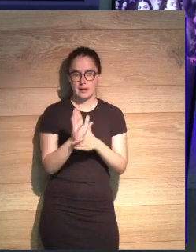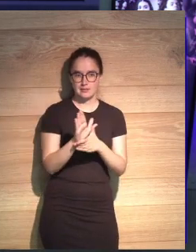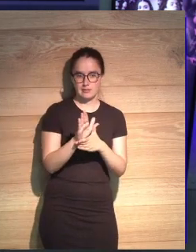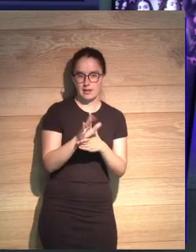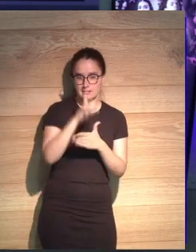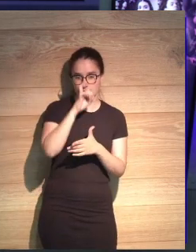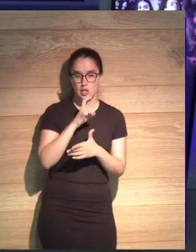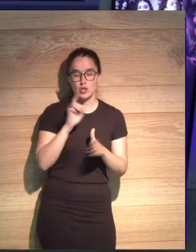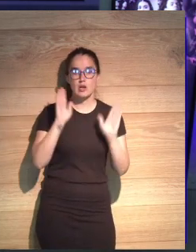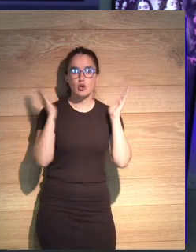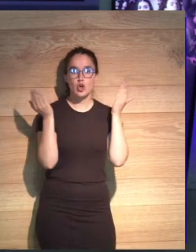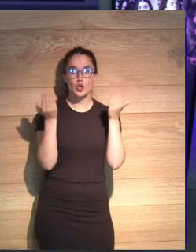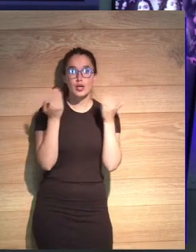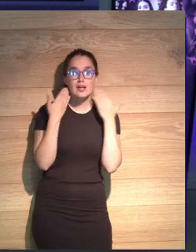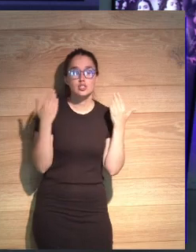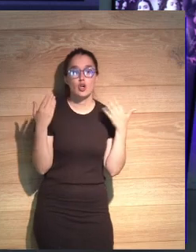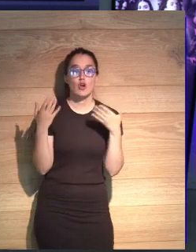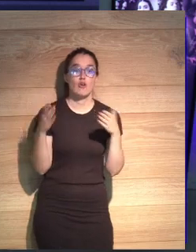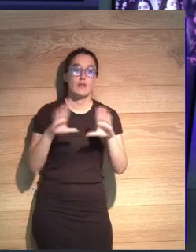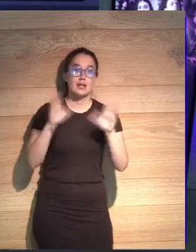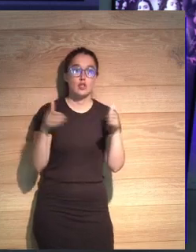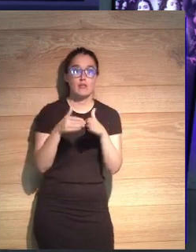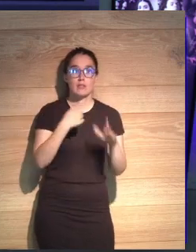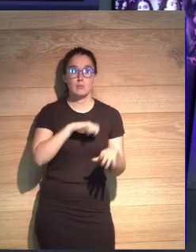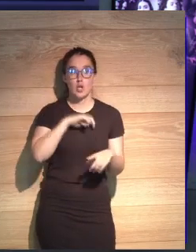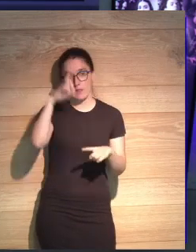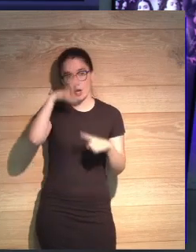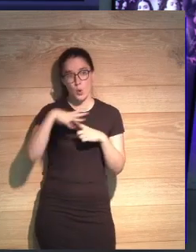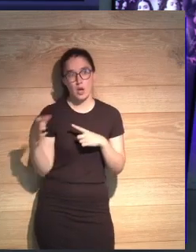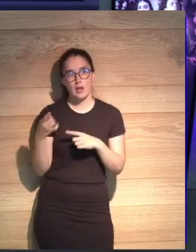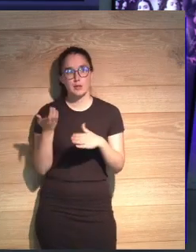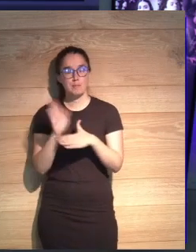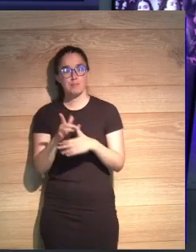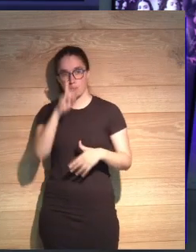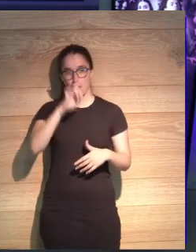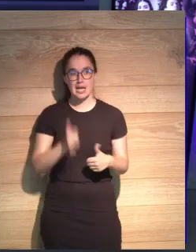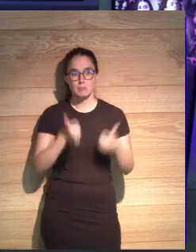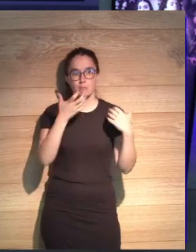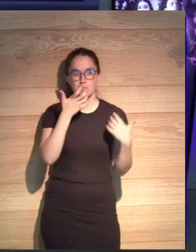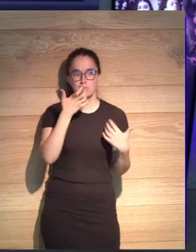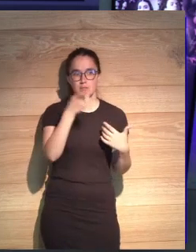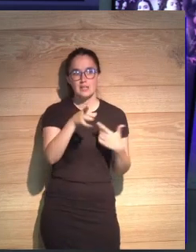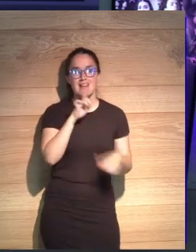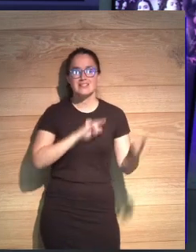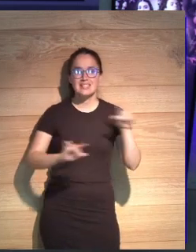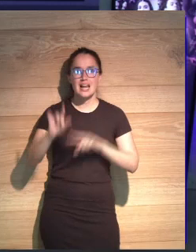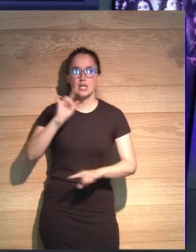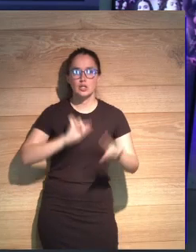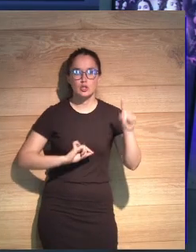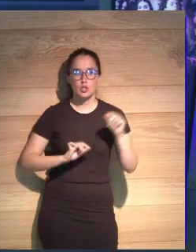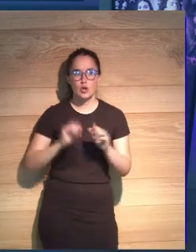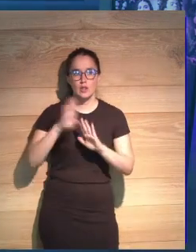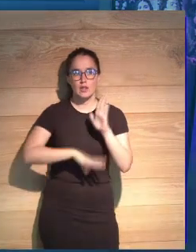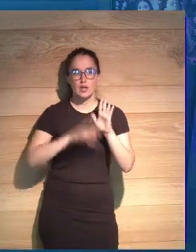here. This poster is being presented this year in the conference of the Spanish Society of Neurology. Here we can